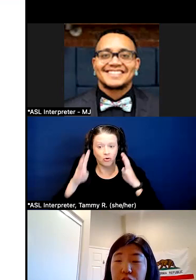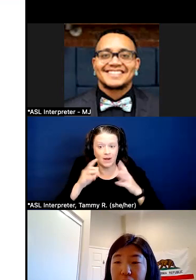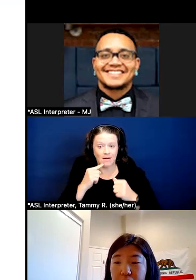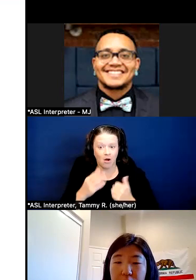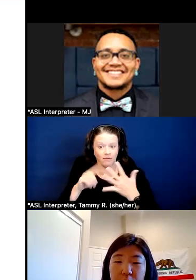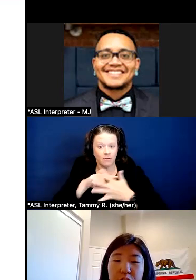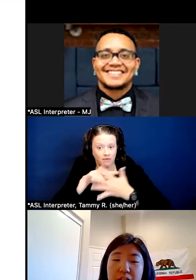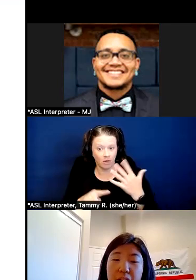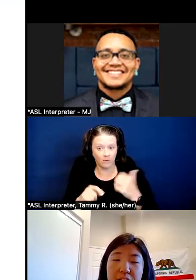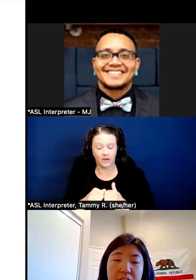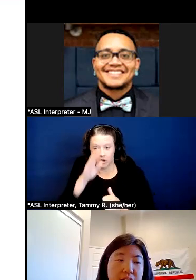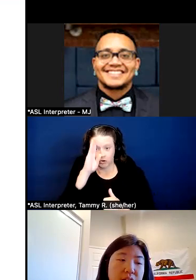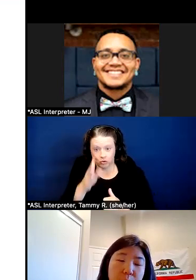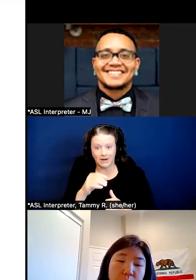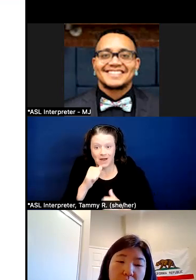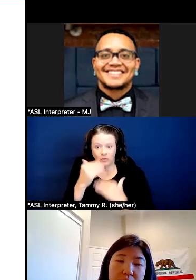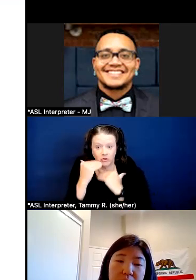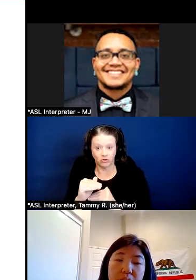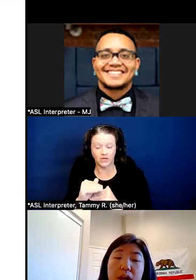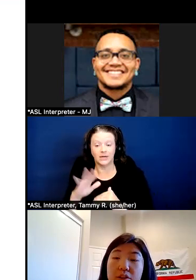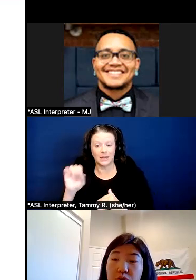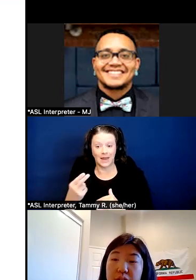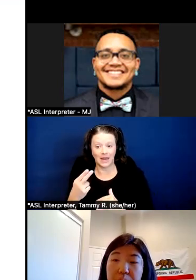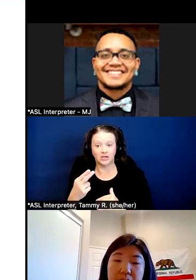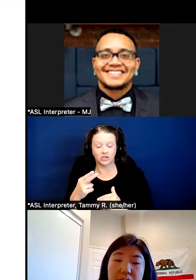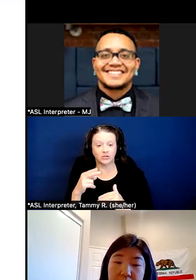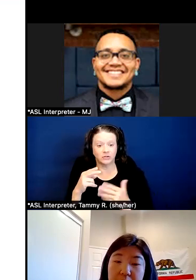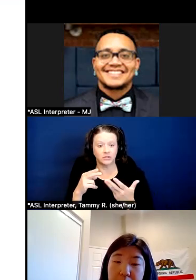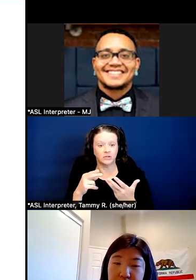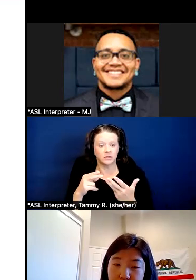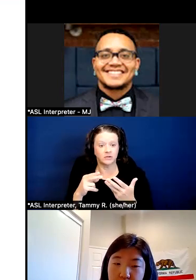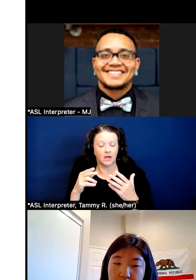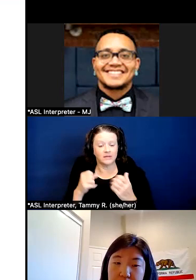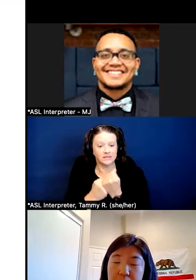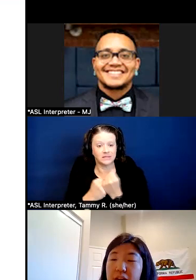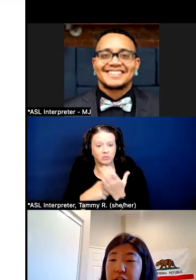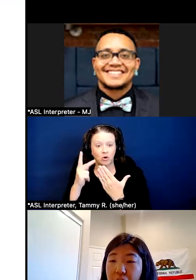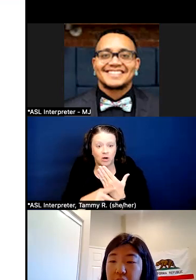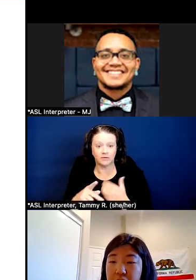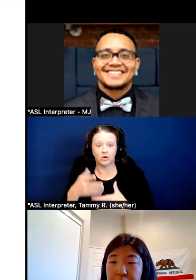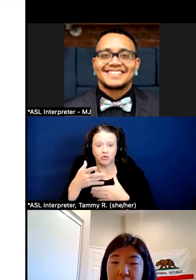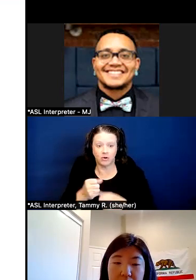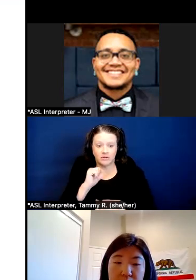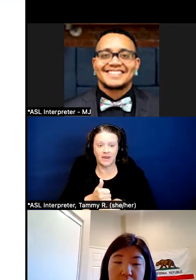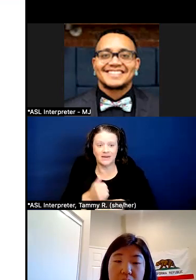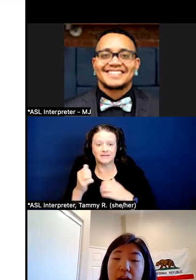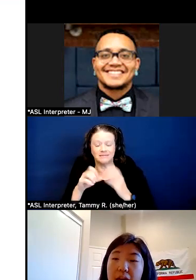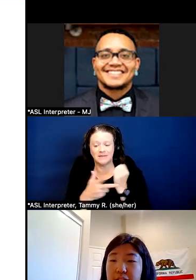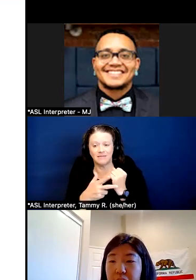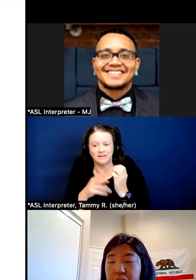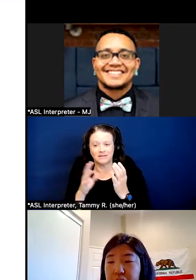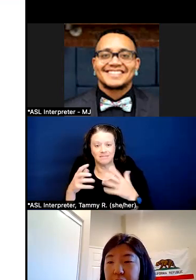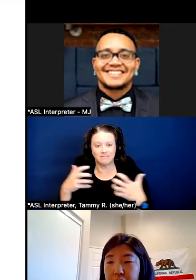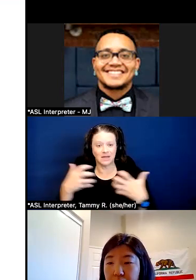following: direct unrestricted cash assistance programs, trust-based savings matching programs, child savings accounts,